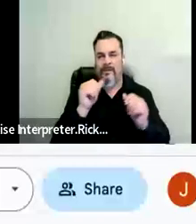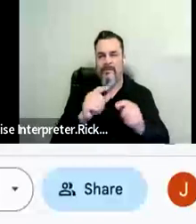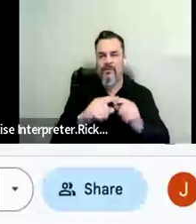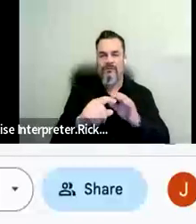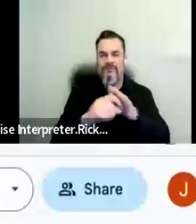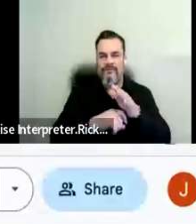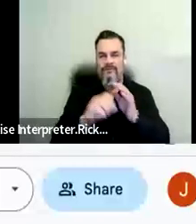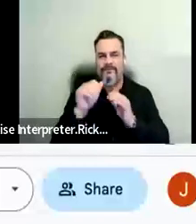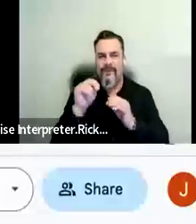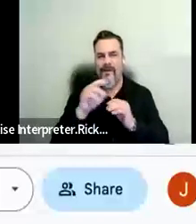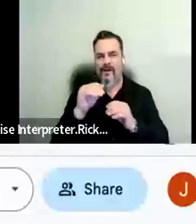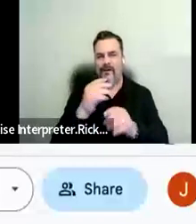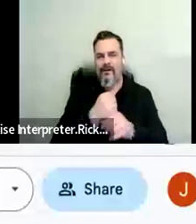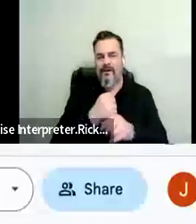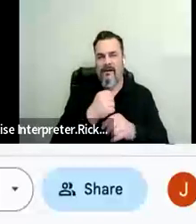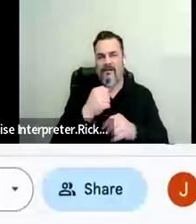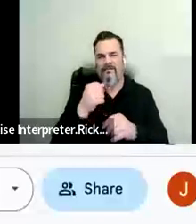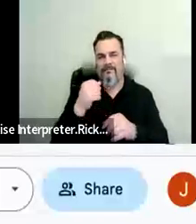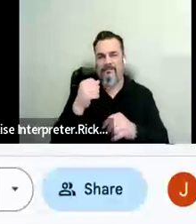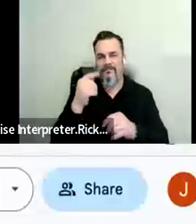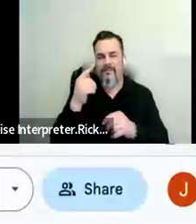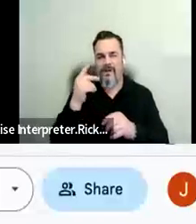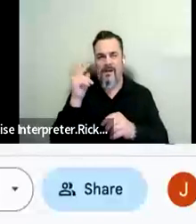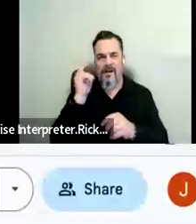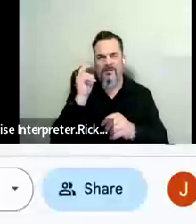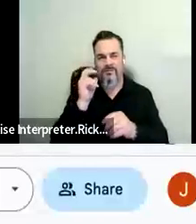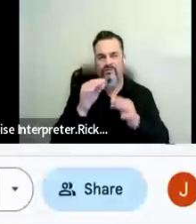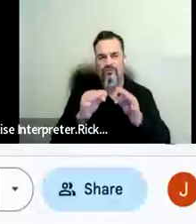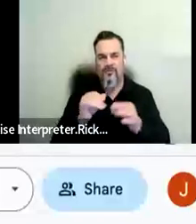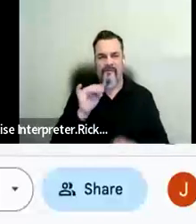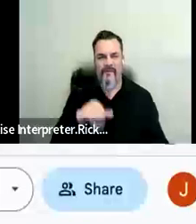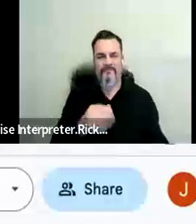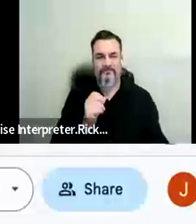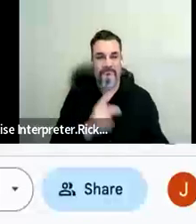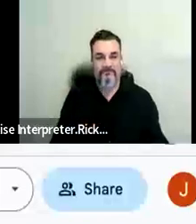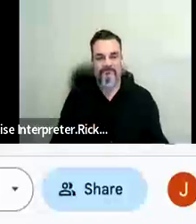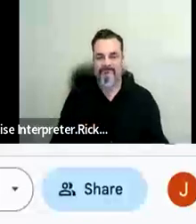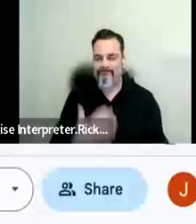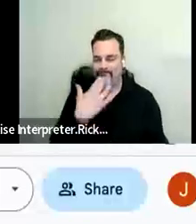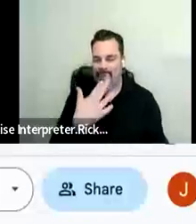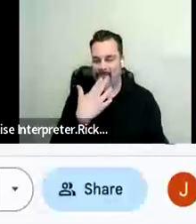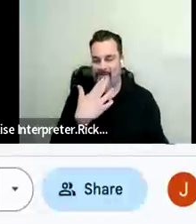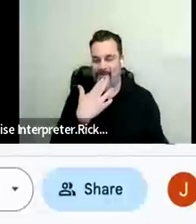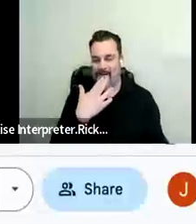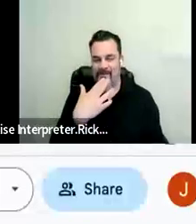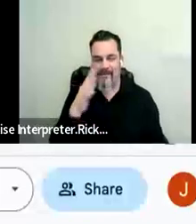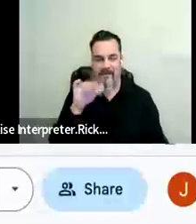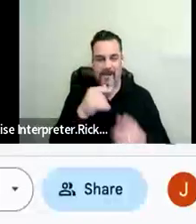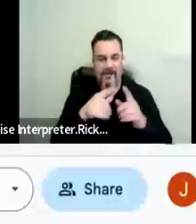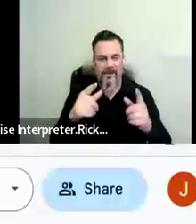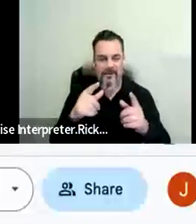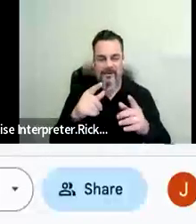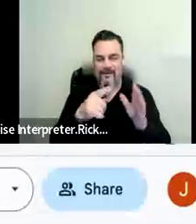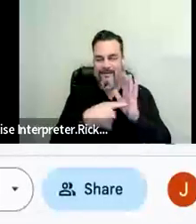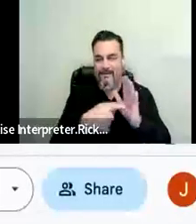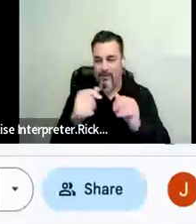scan and get an audio description of that. Yeah. Well, Thank you for the bilingual example. Would you like to